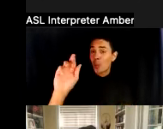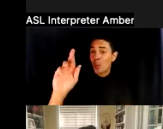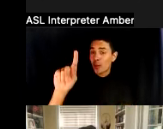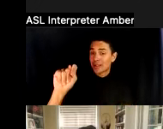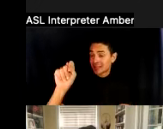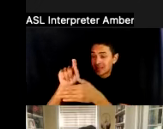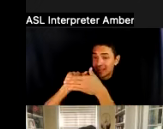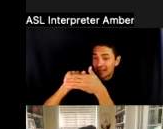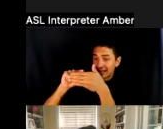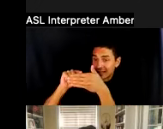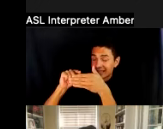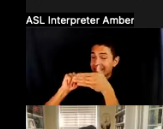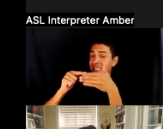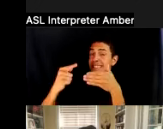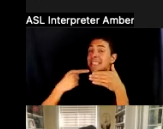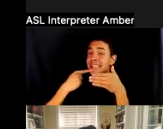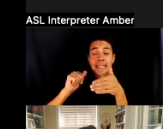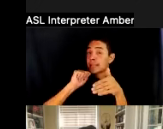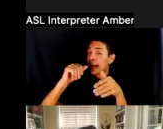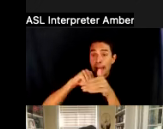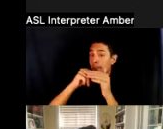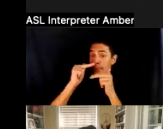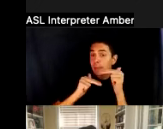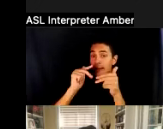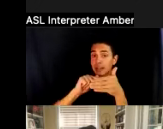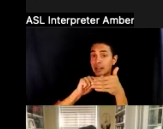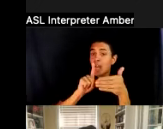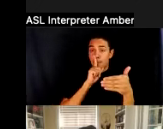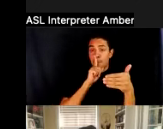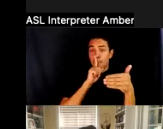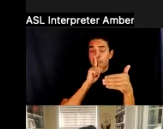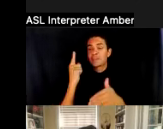to go into the building, only for a person.